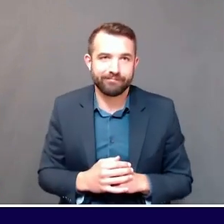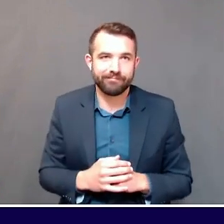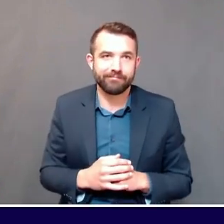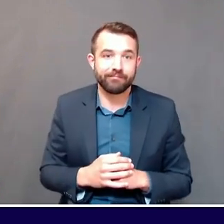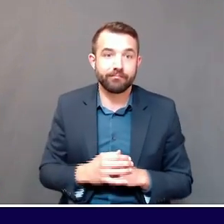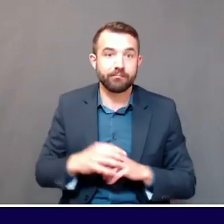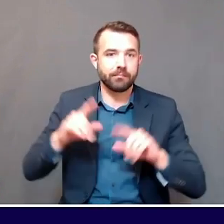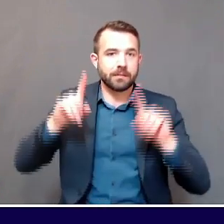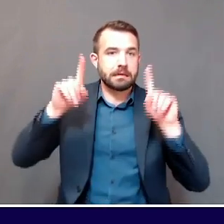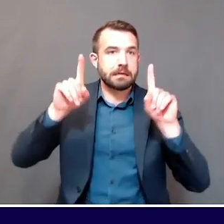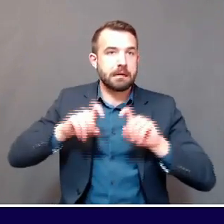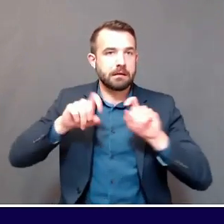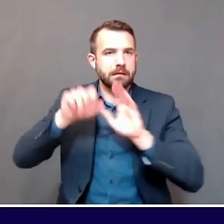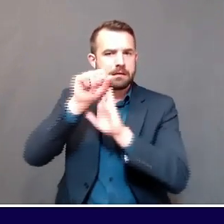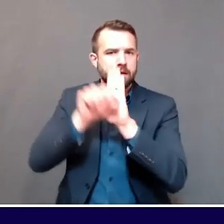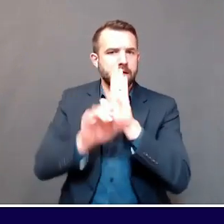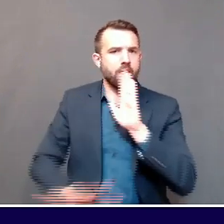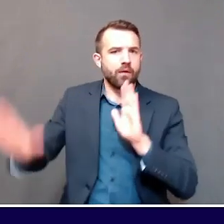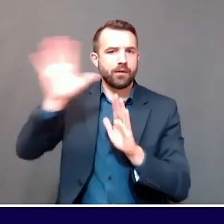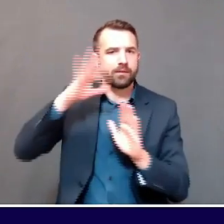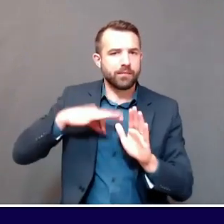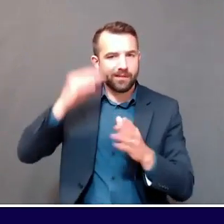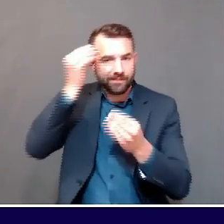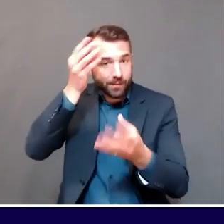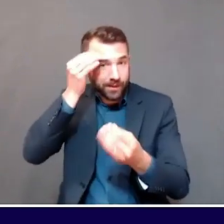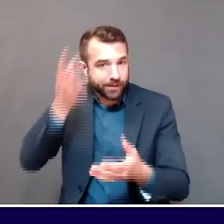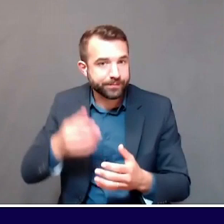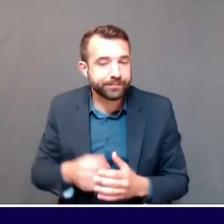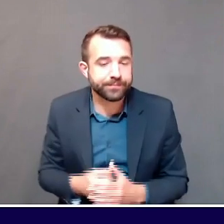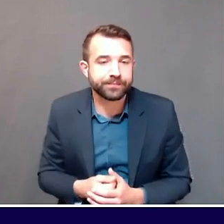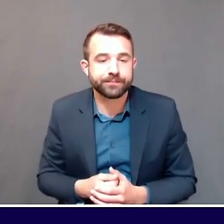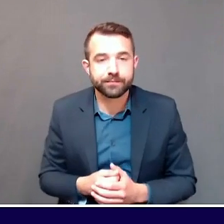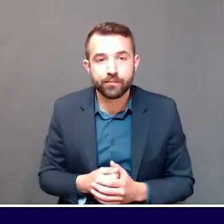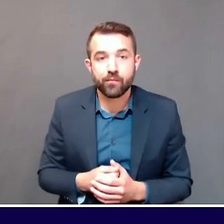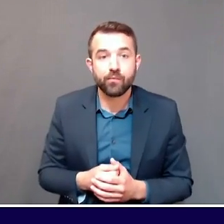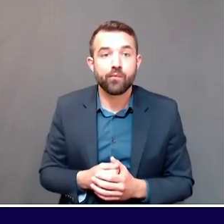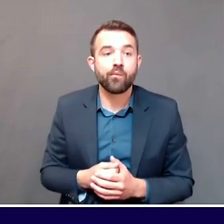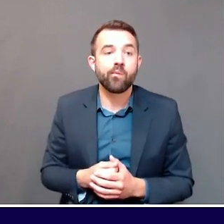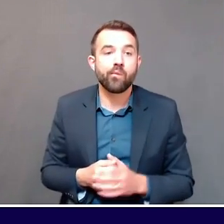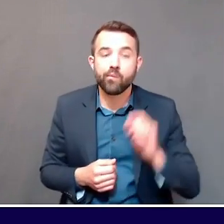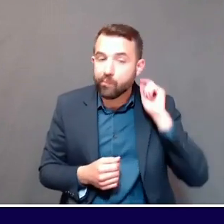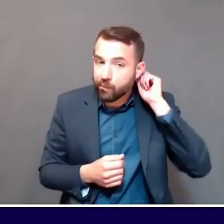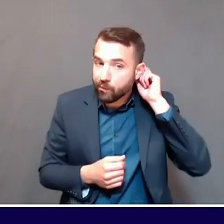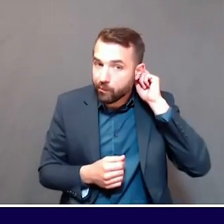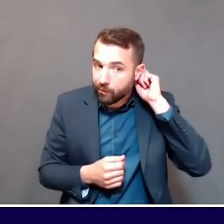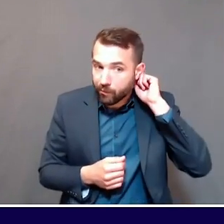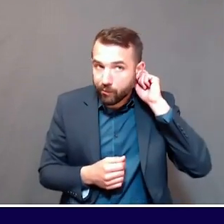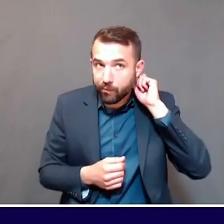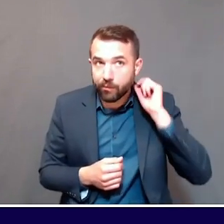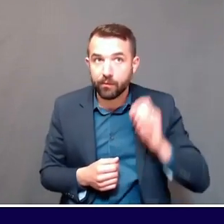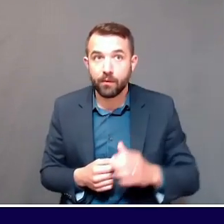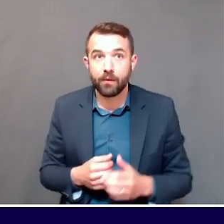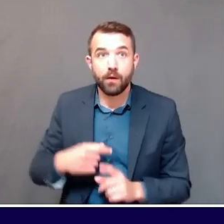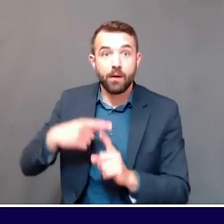testing statewide. Let's start with the latest on positivity rates.